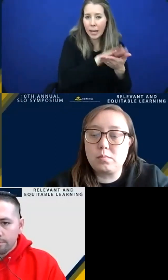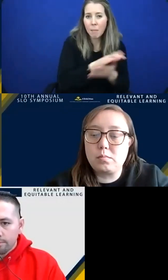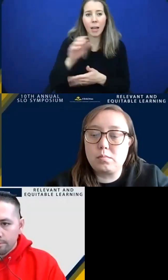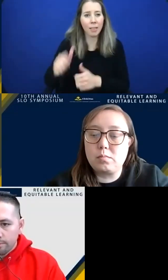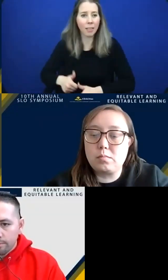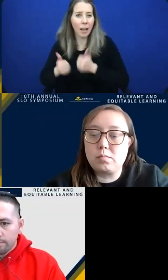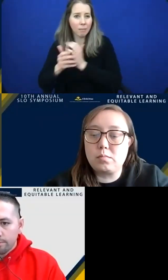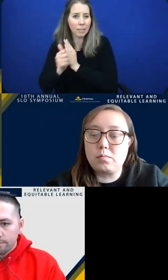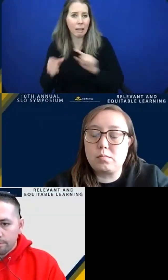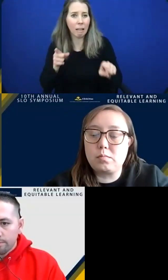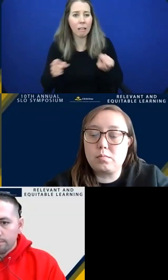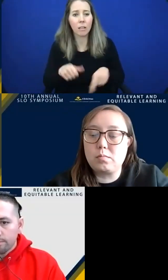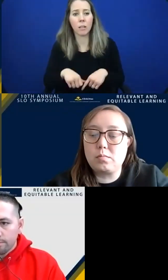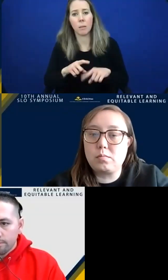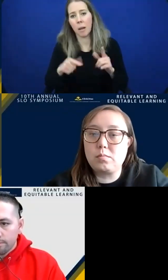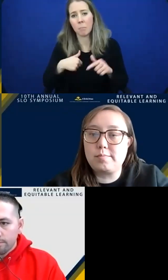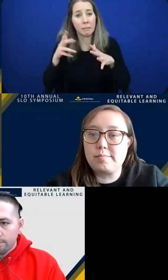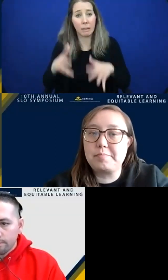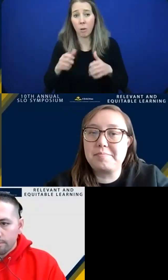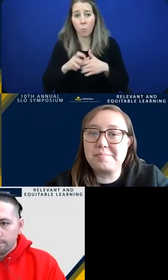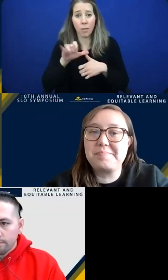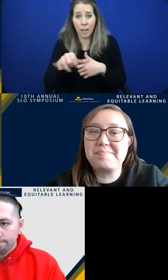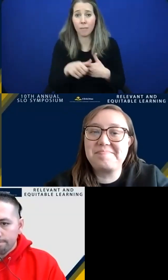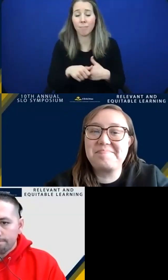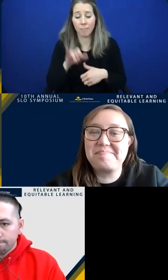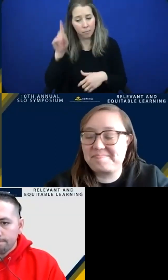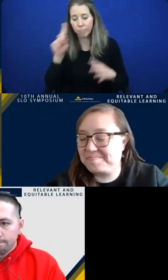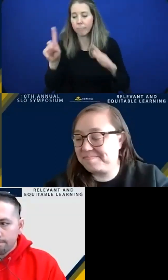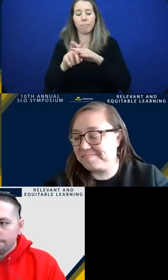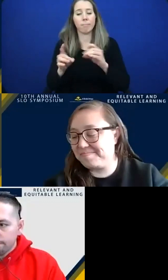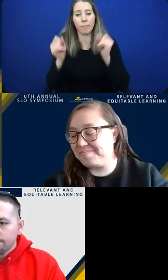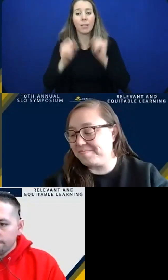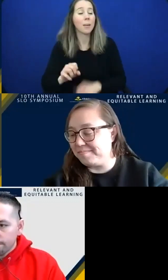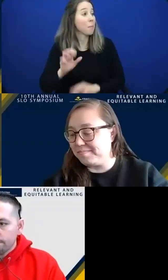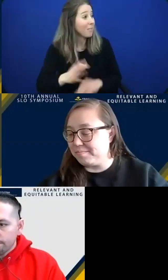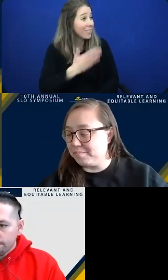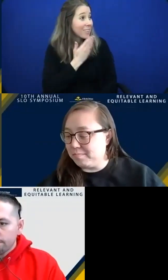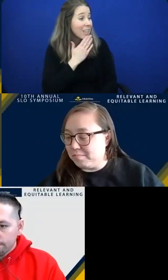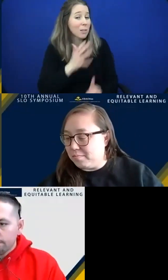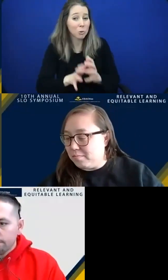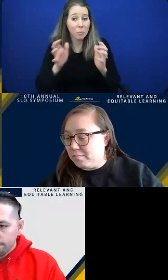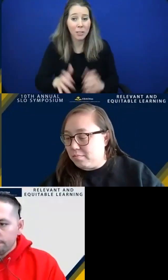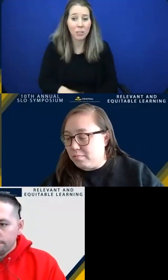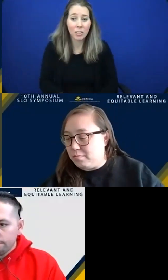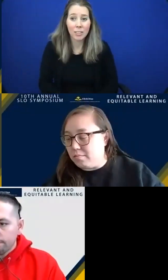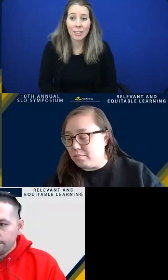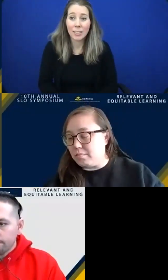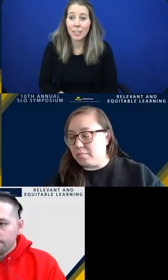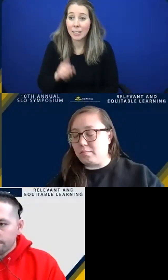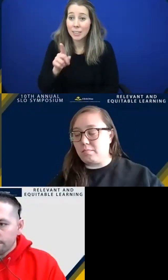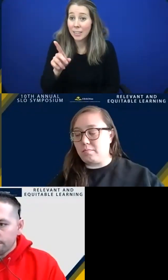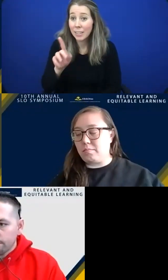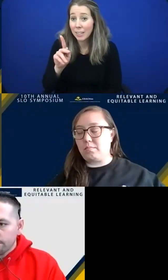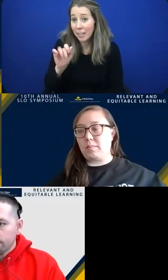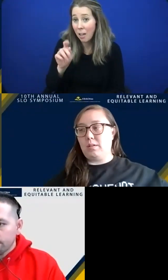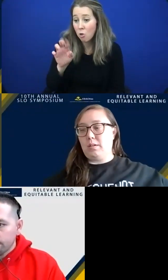pieces. And there's a lot under that, but I'll just leave it at that. That's what came to my mind. Perfect. Thank you so much. And Yasmin? Yeah, the first